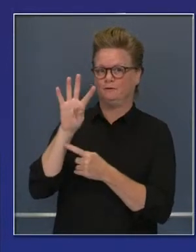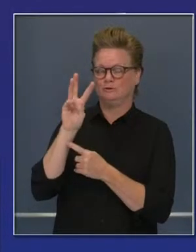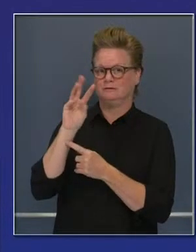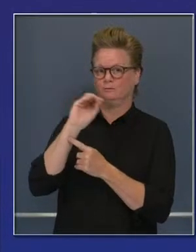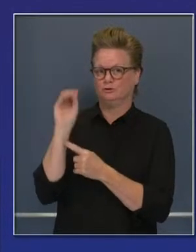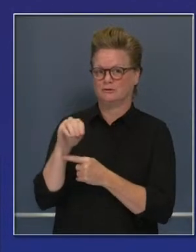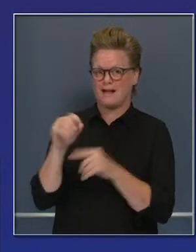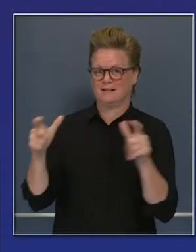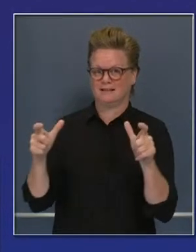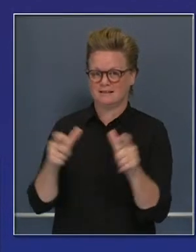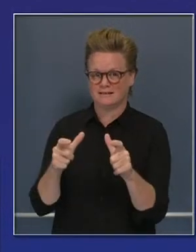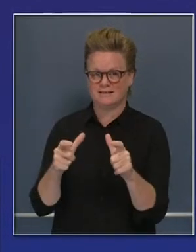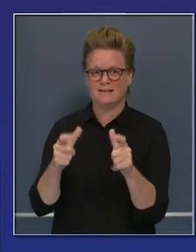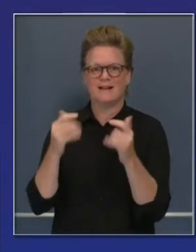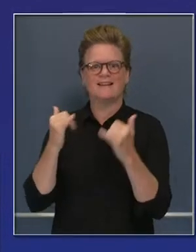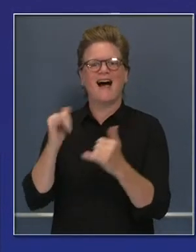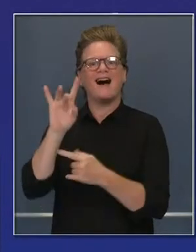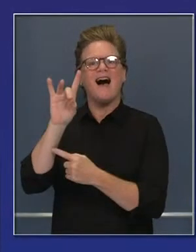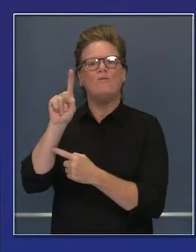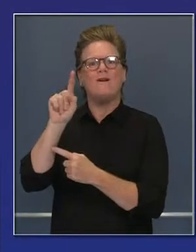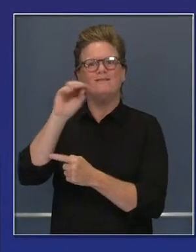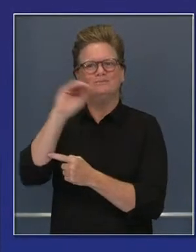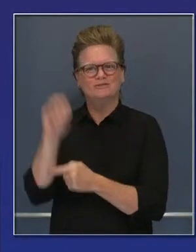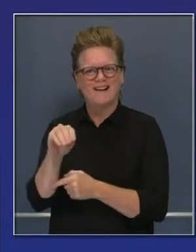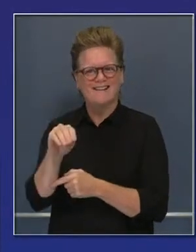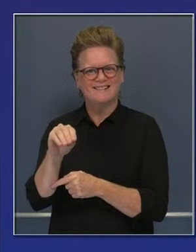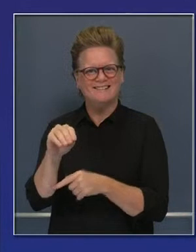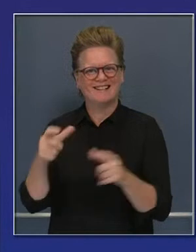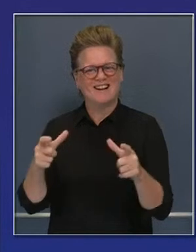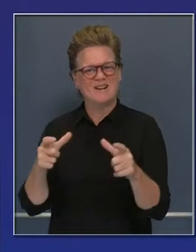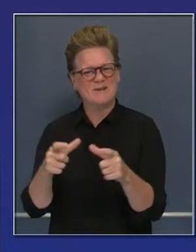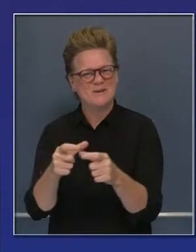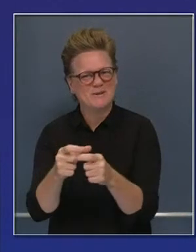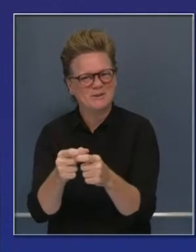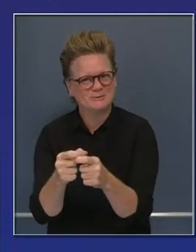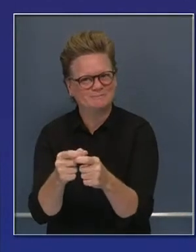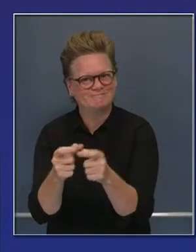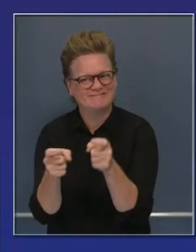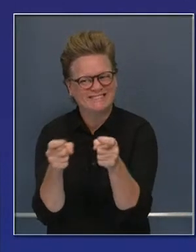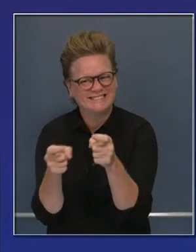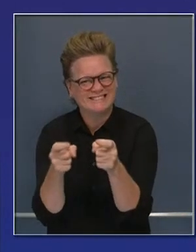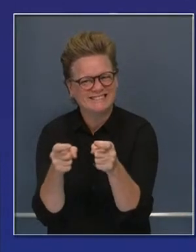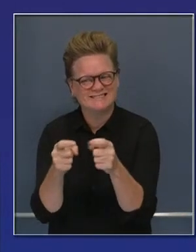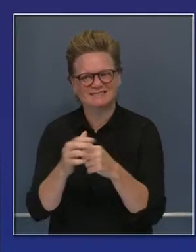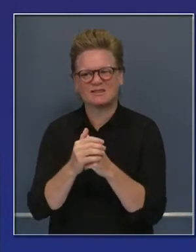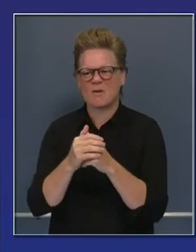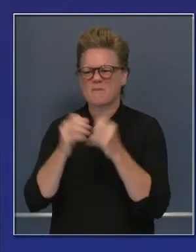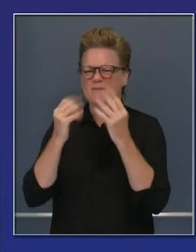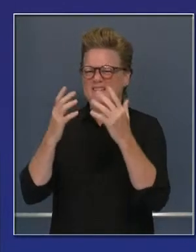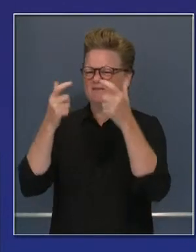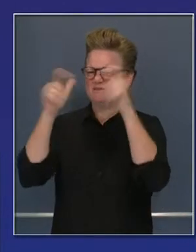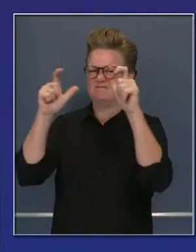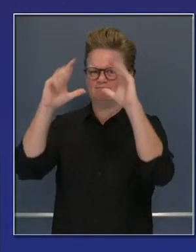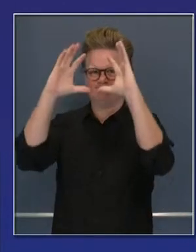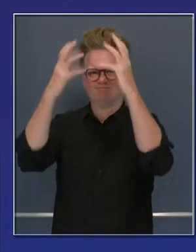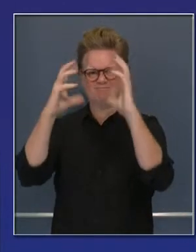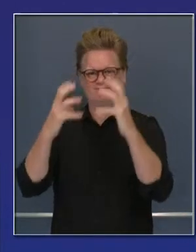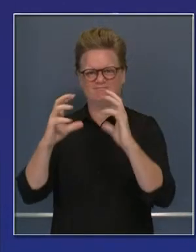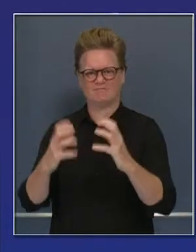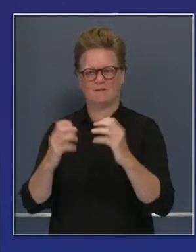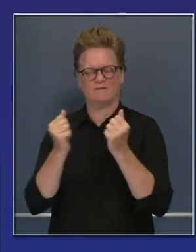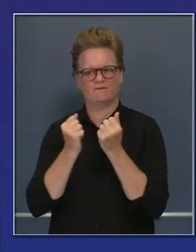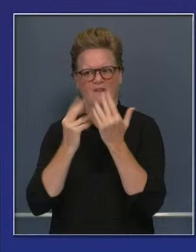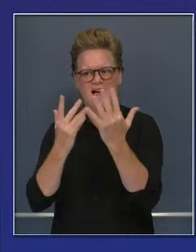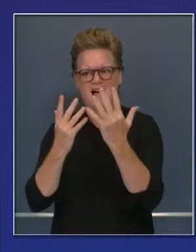up to 81% containment. So progress on those two complexes of fires, demonstrable